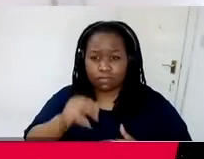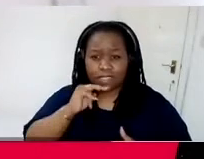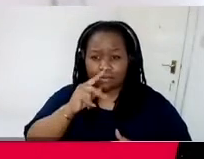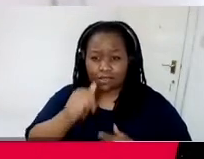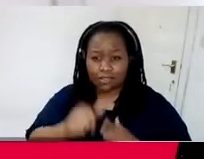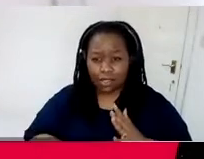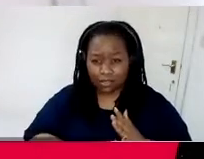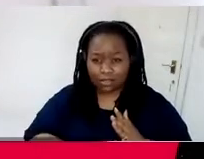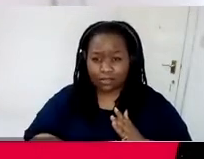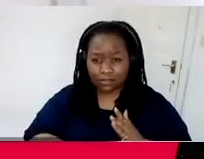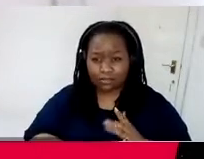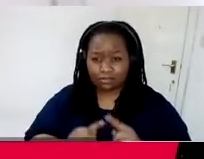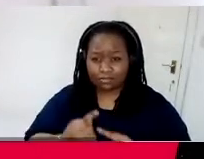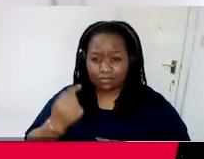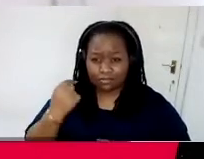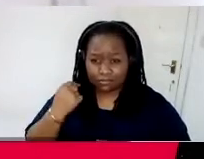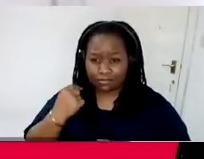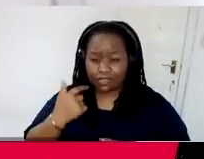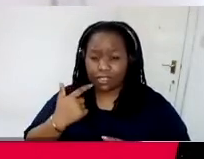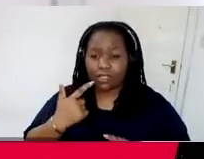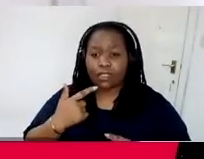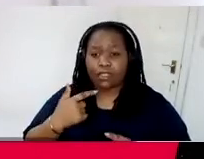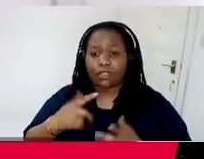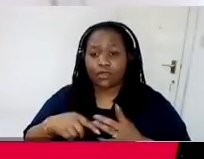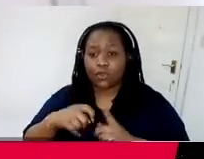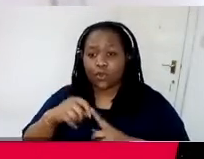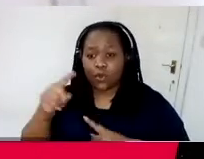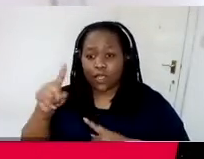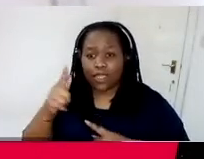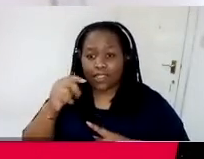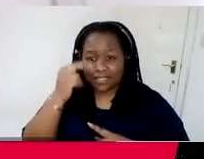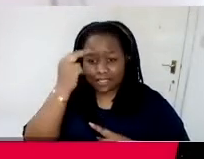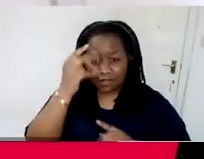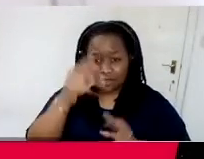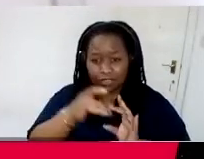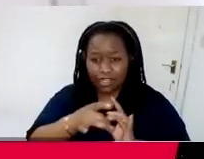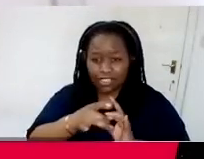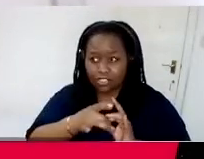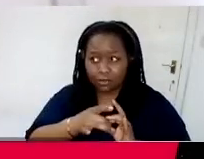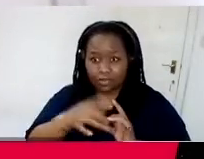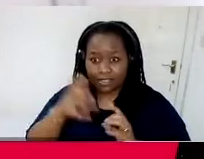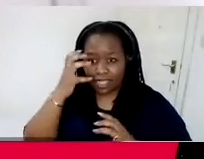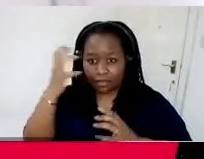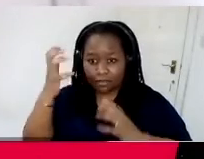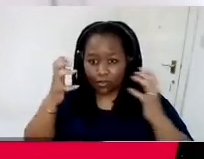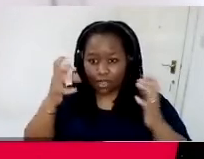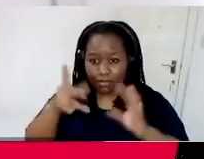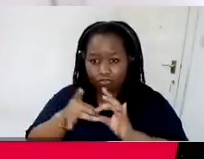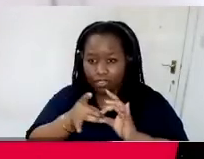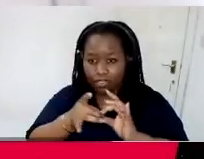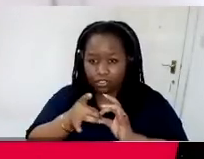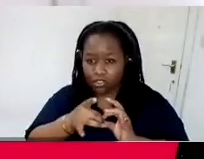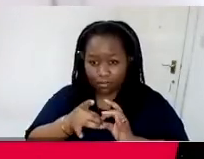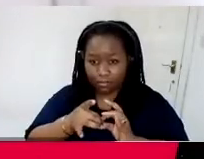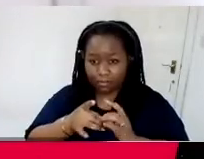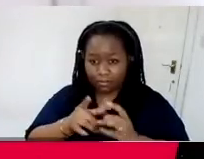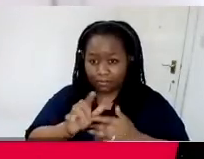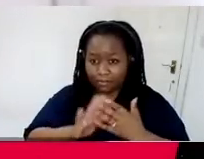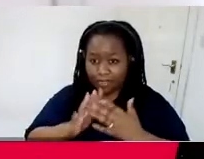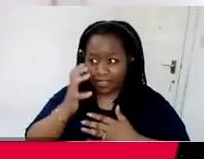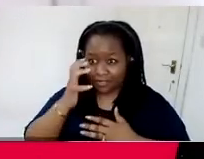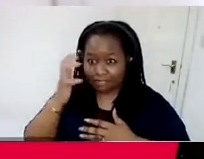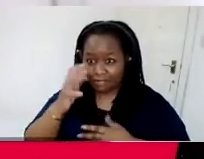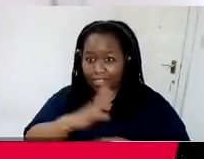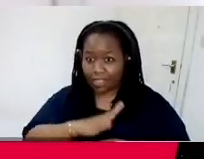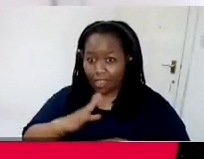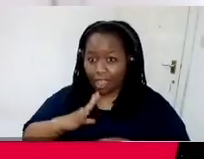But the UK arms relationship with Saudi Arabia is a government-to-government agreement in which the state and arms